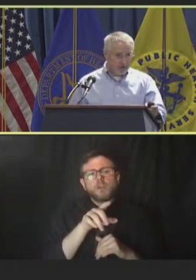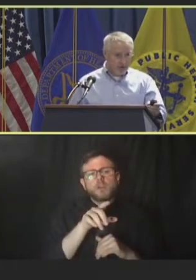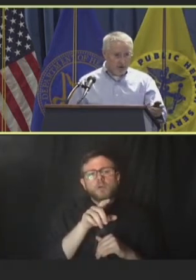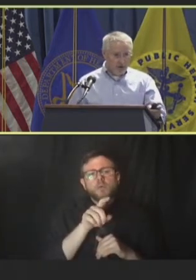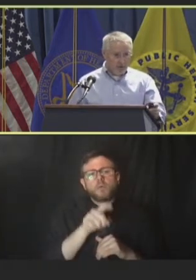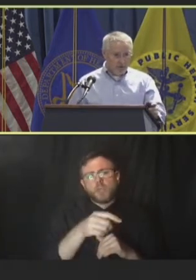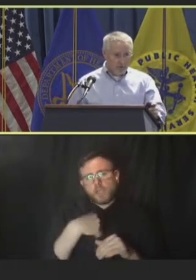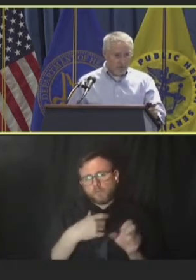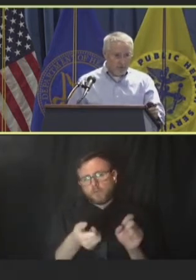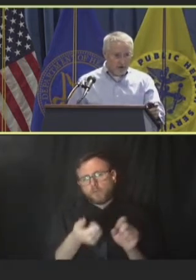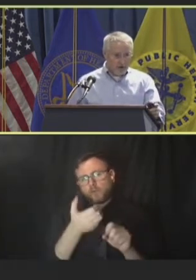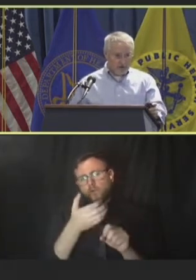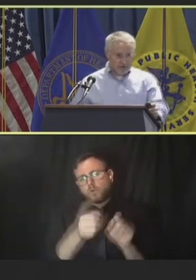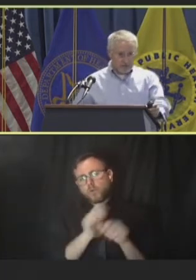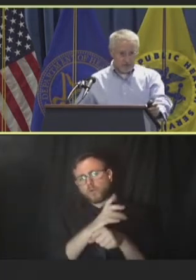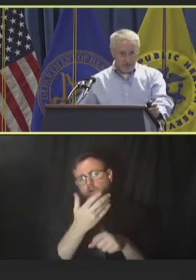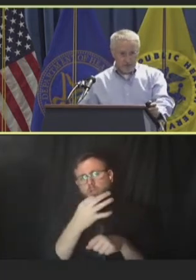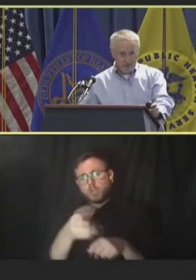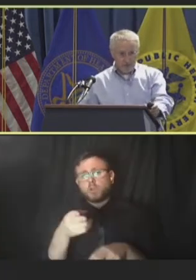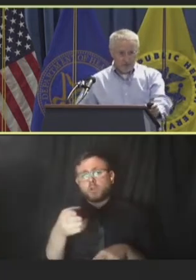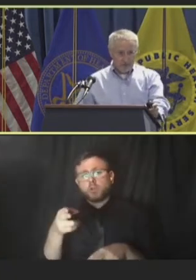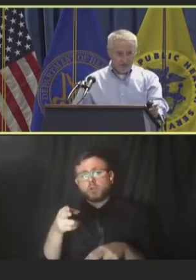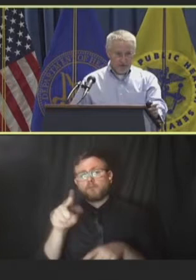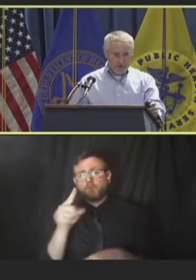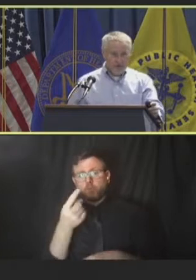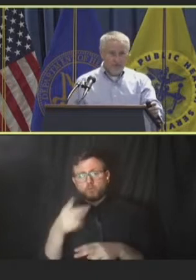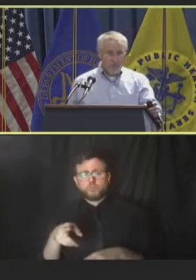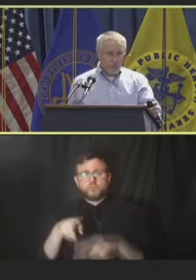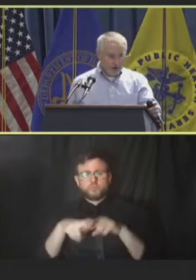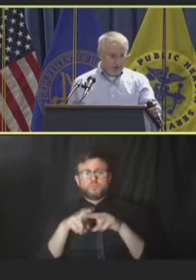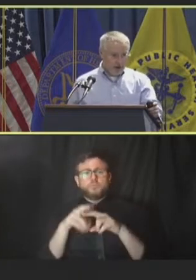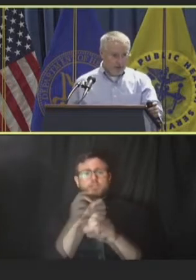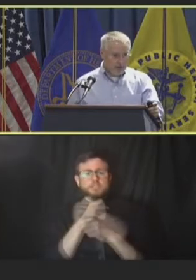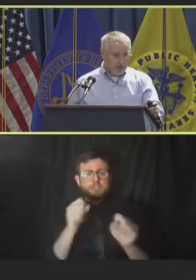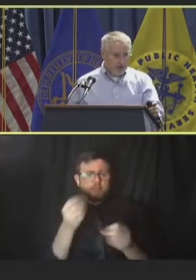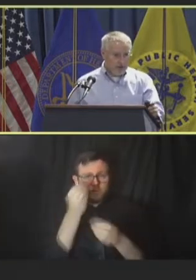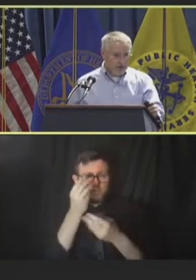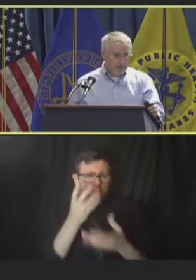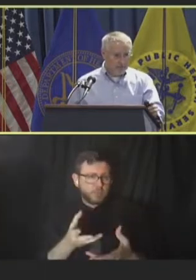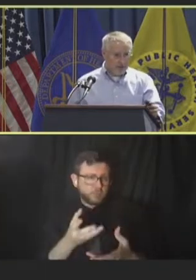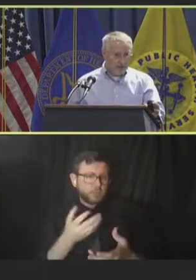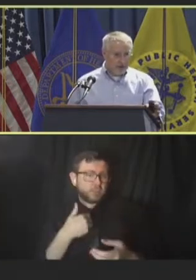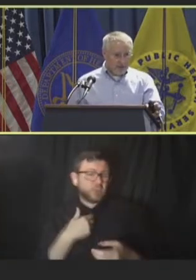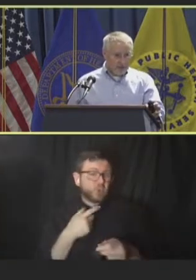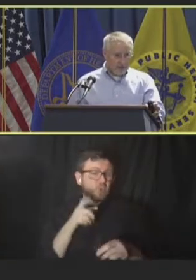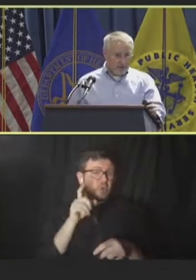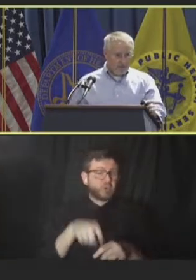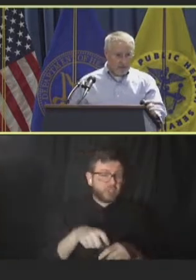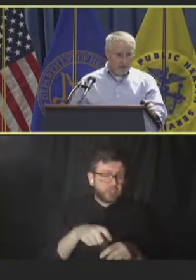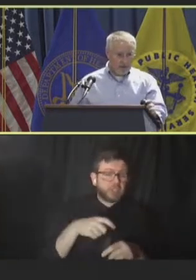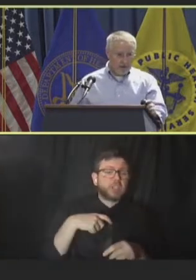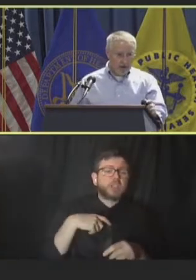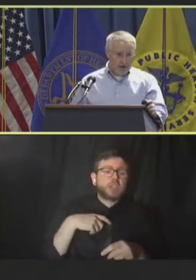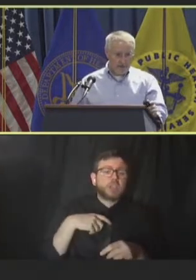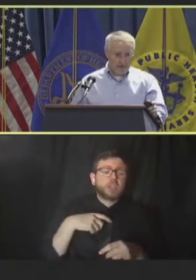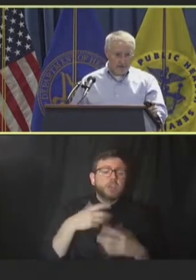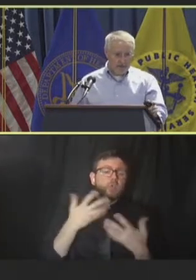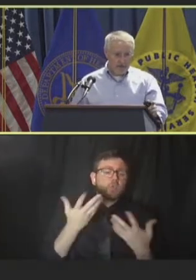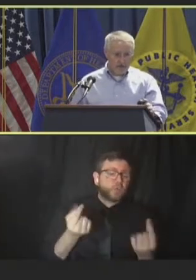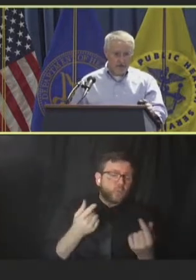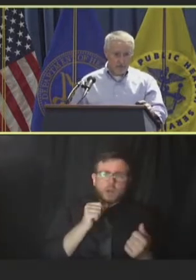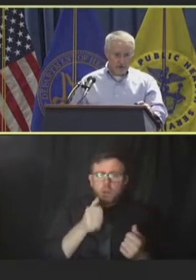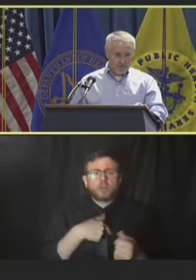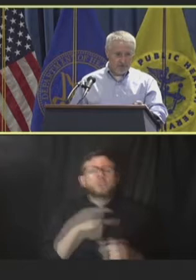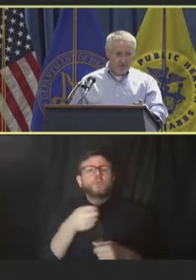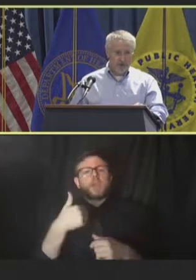discussions, or that we provided assessments on booster dose safety at 4 ACIP meetings. The assessment included data from